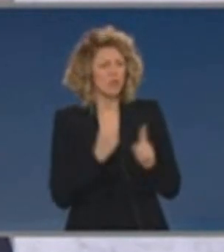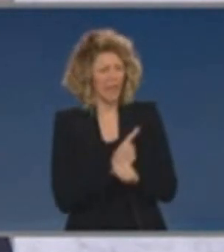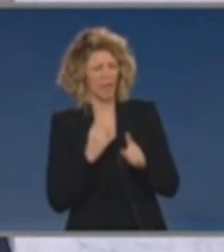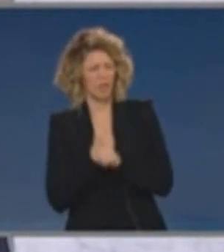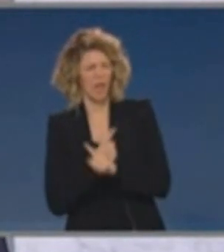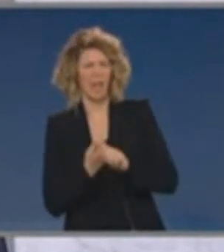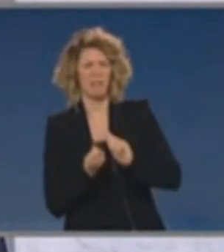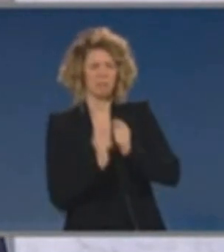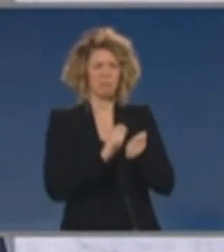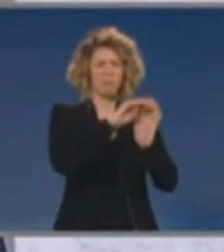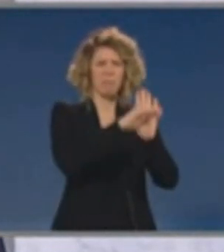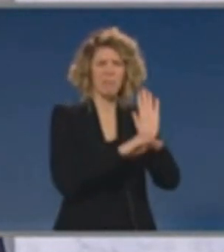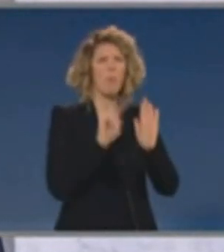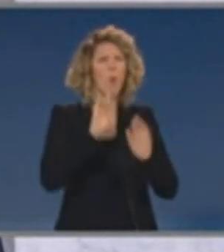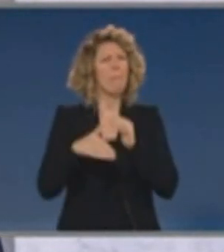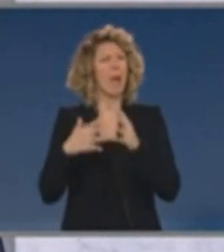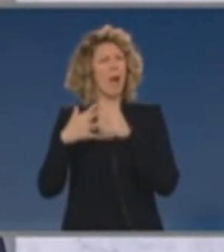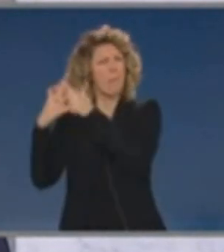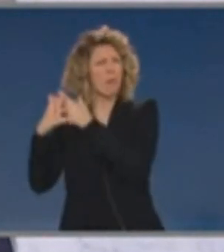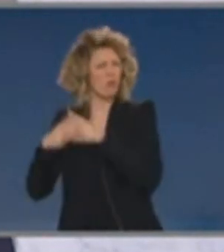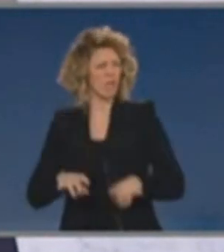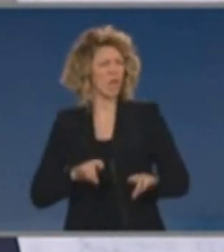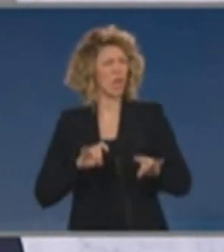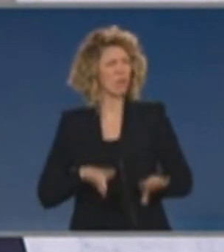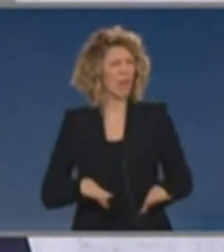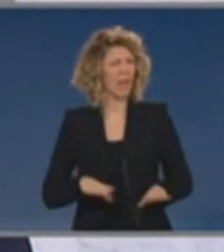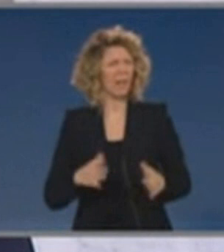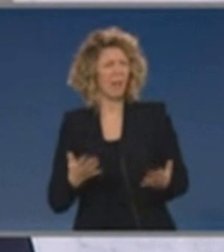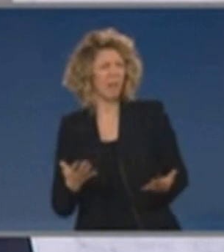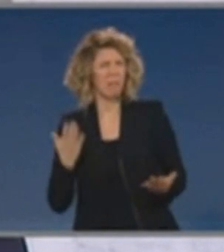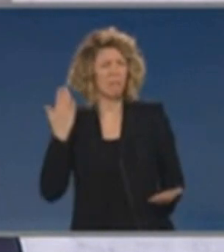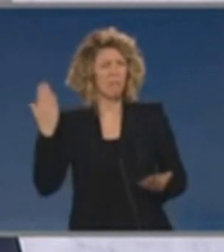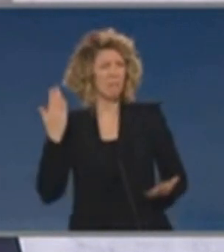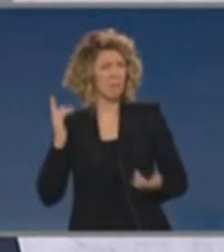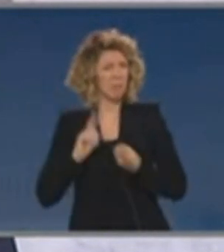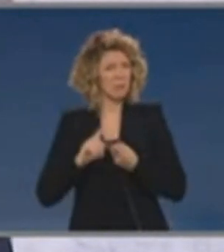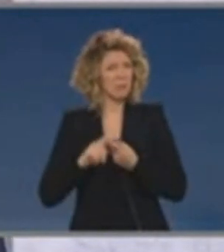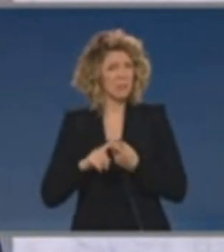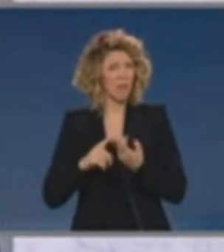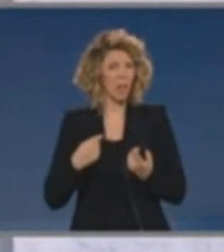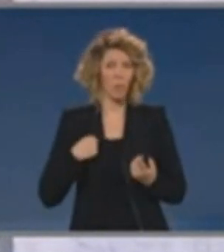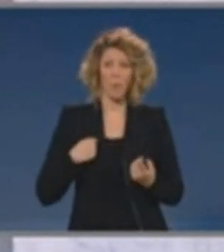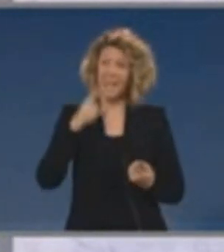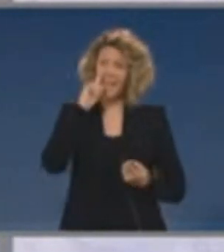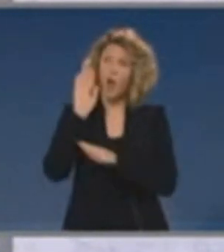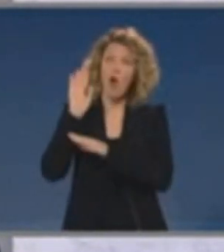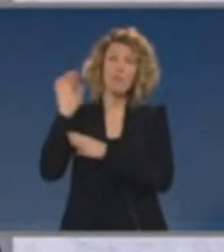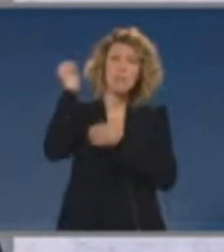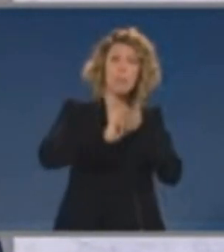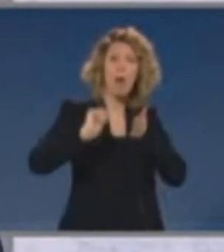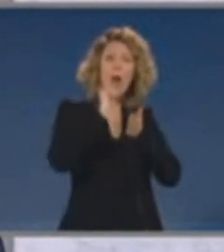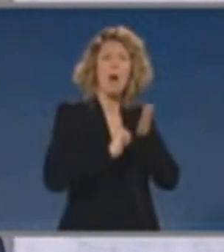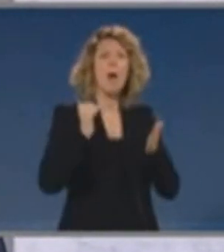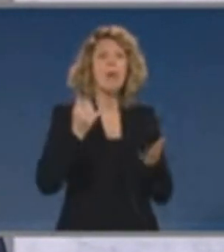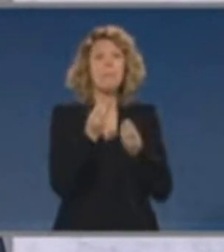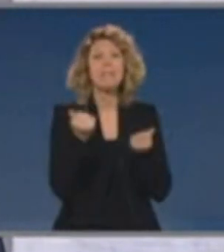changes designed to address requirements from the US for Australia to maintain accepted foreign state investor status to try and